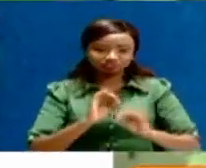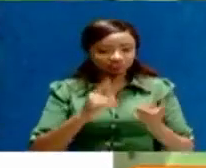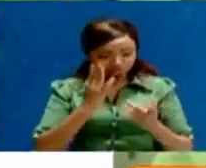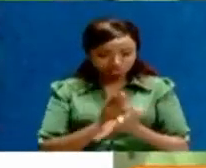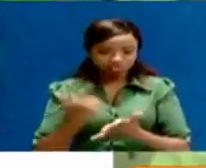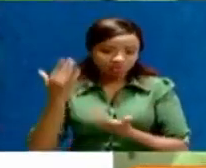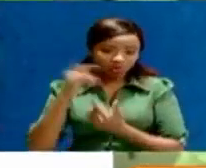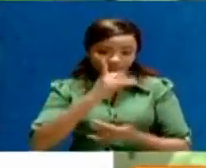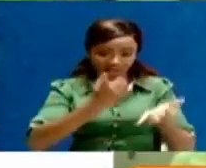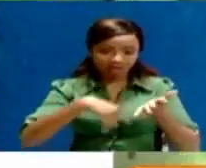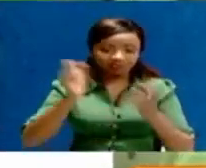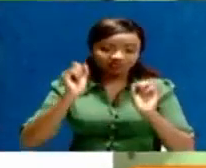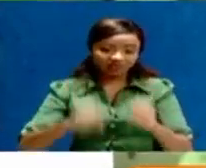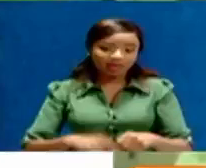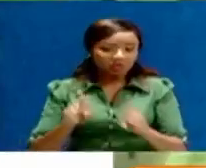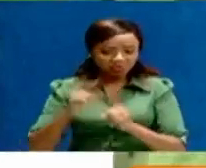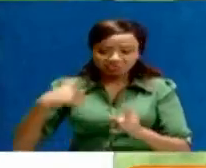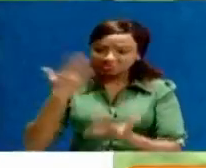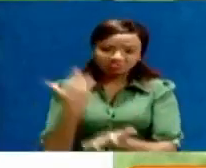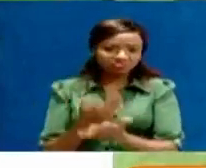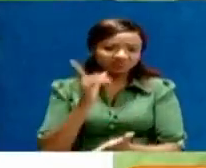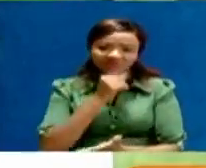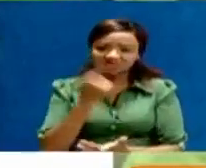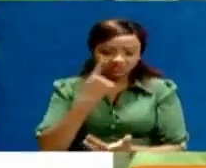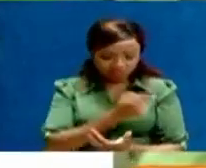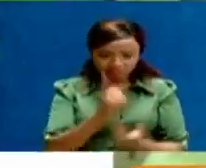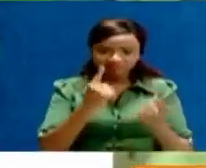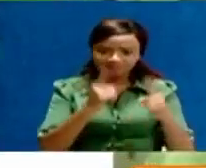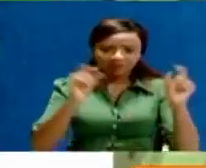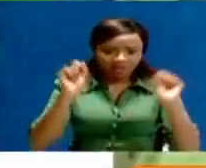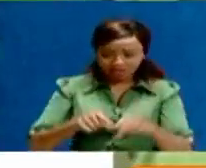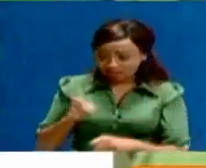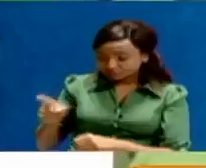proved during this time that these things can work and that